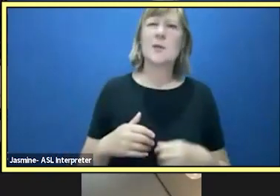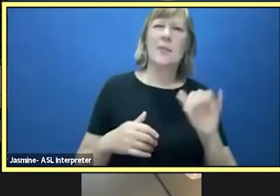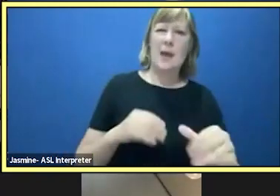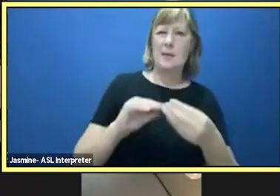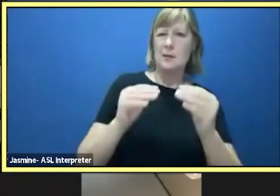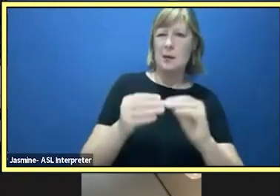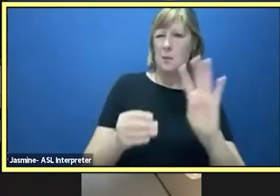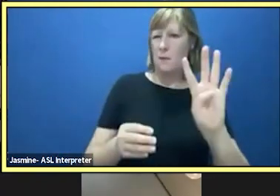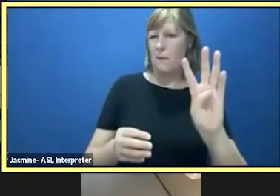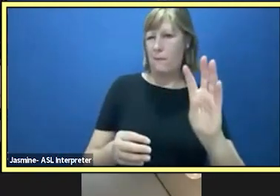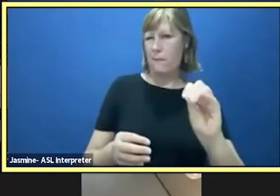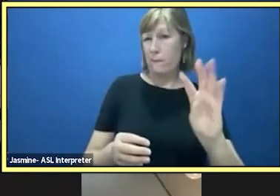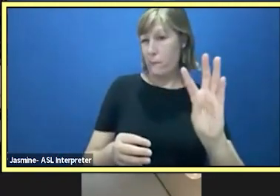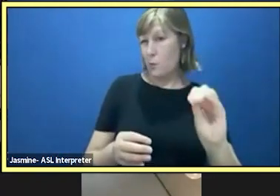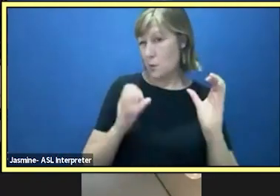that our